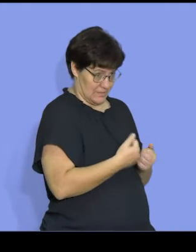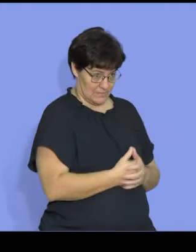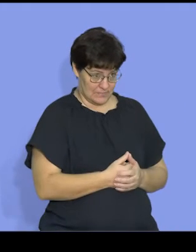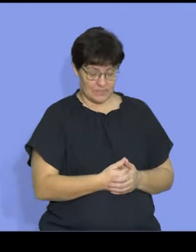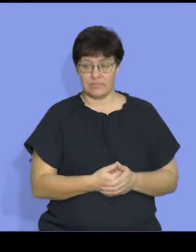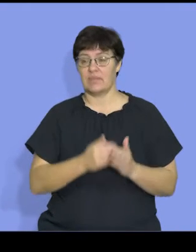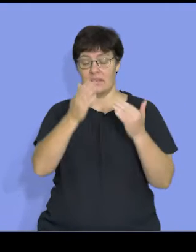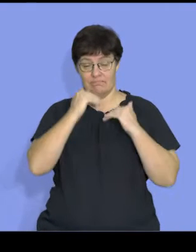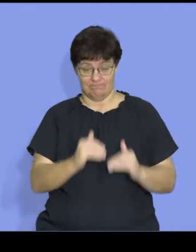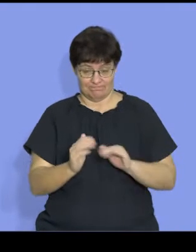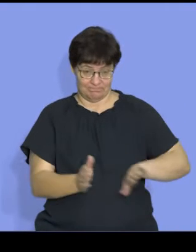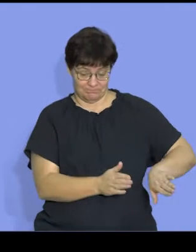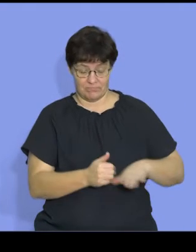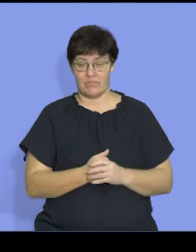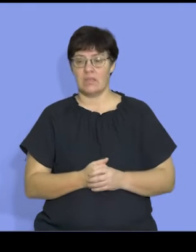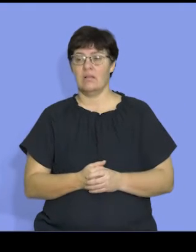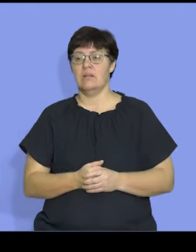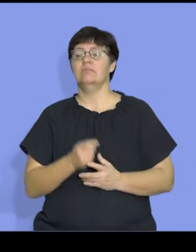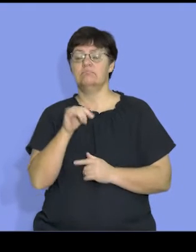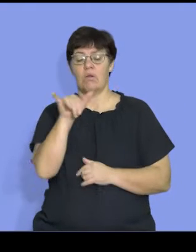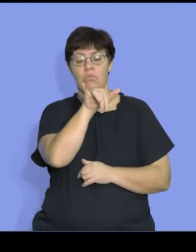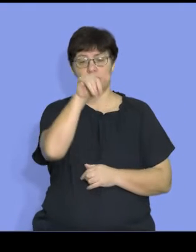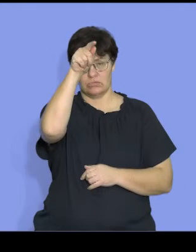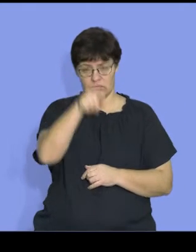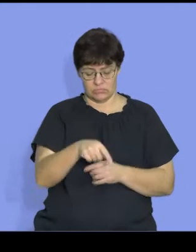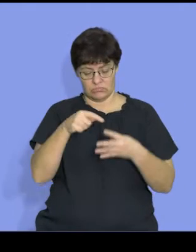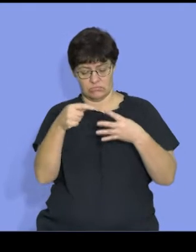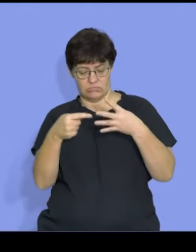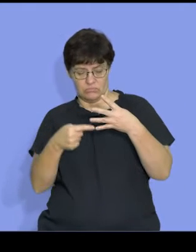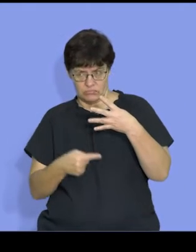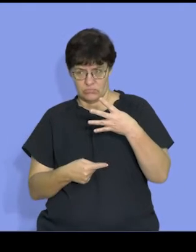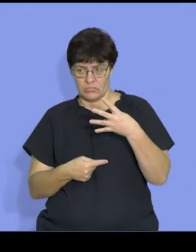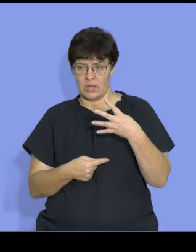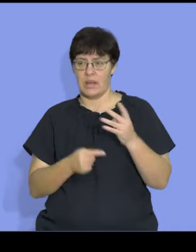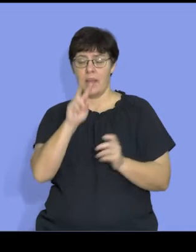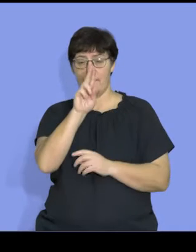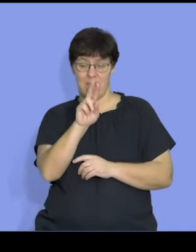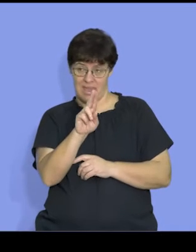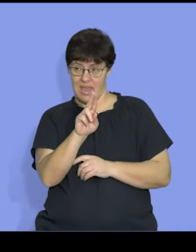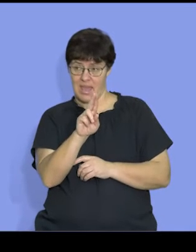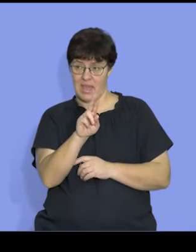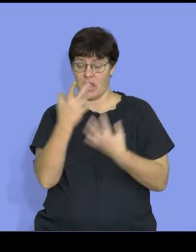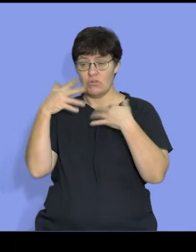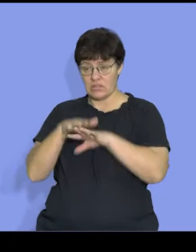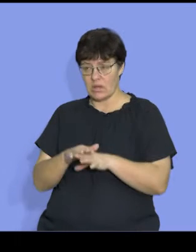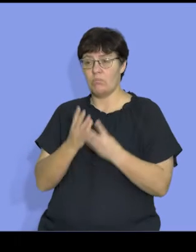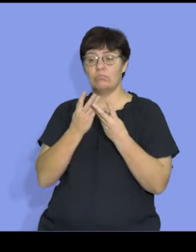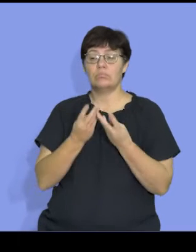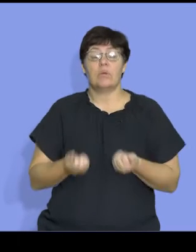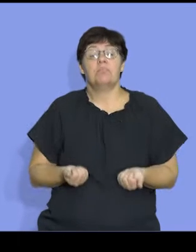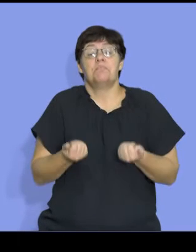Let's look at the next one, which says which one of the following pairs of reactants, right, will produce